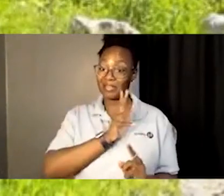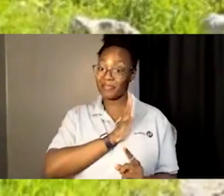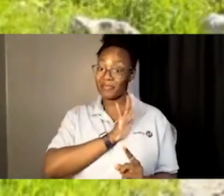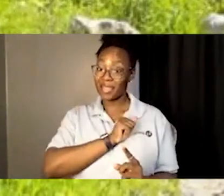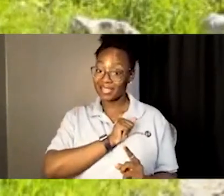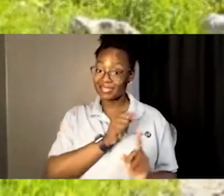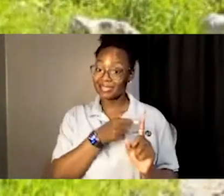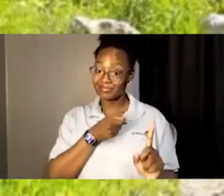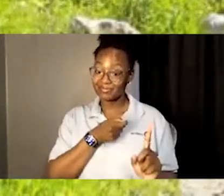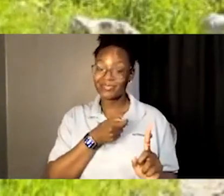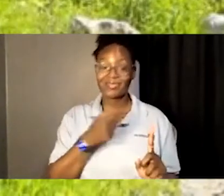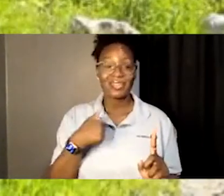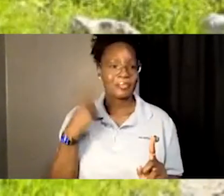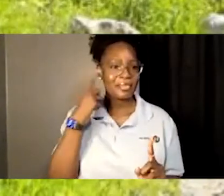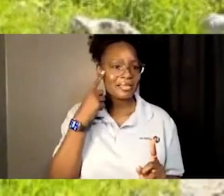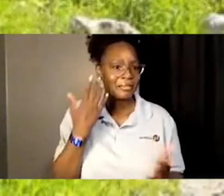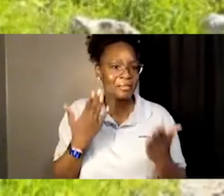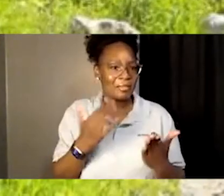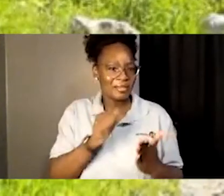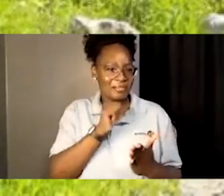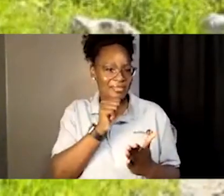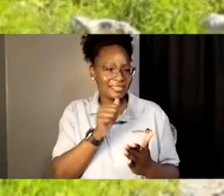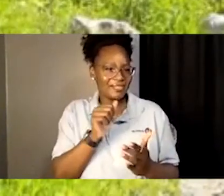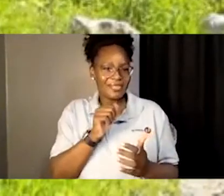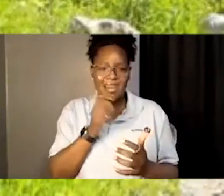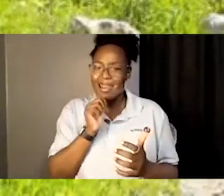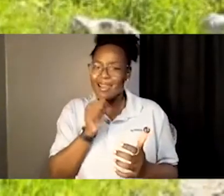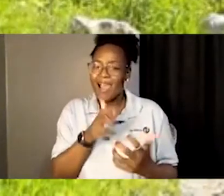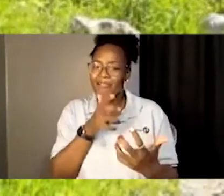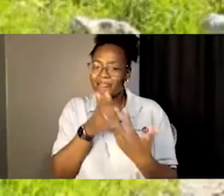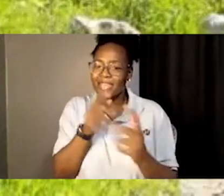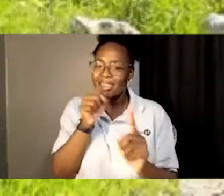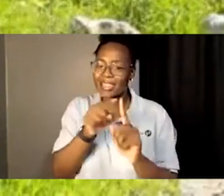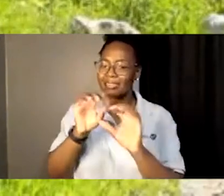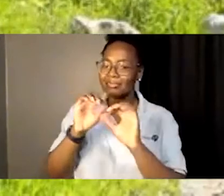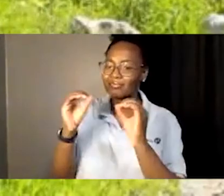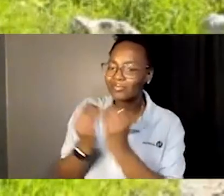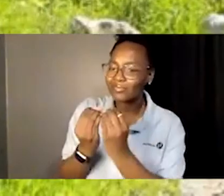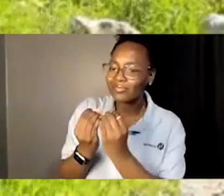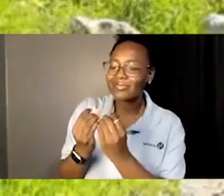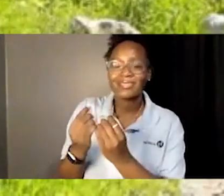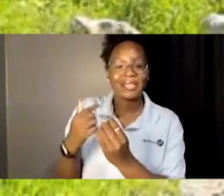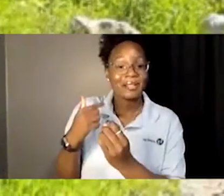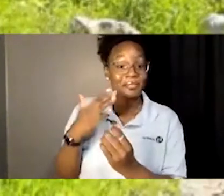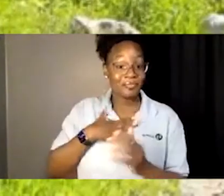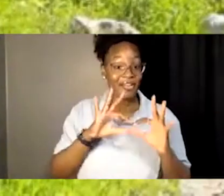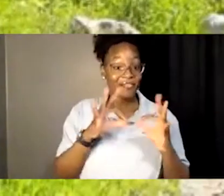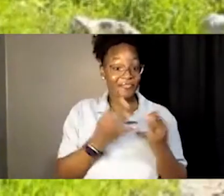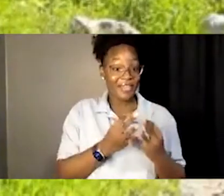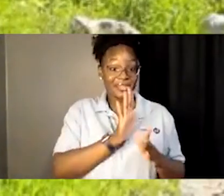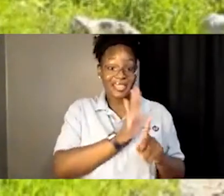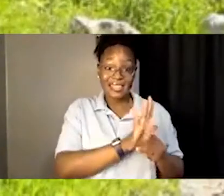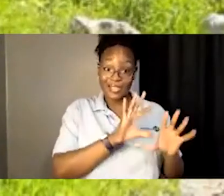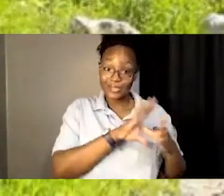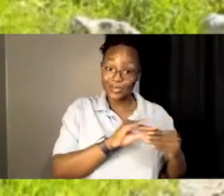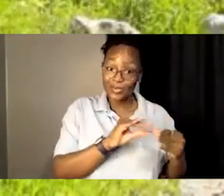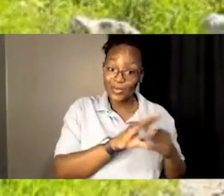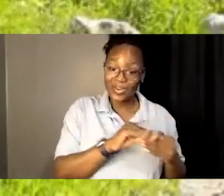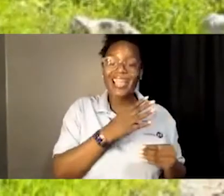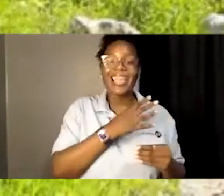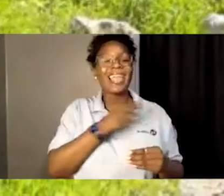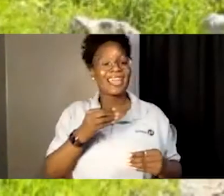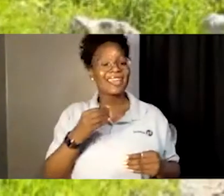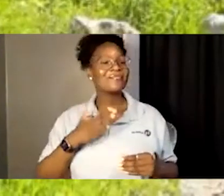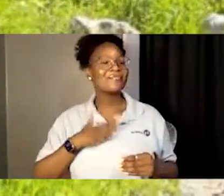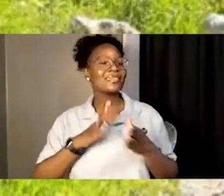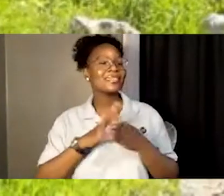How could I not talk about Palestine? It's my family's story. It's my story. Needless to say, Ellen was incredible. She reached out to the leadership